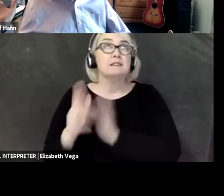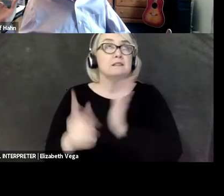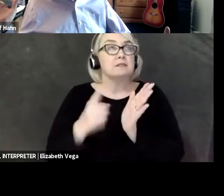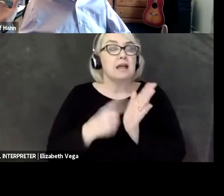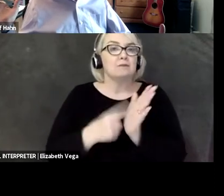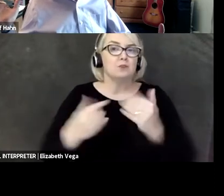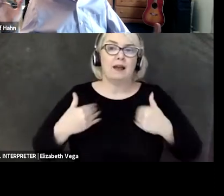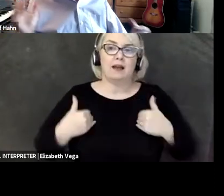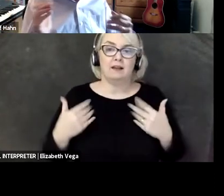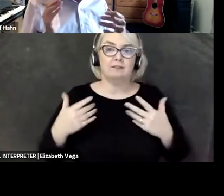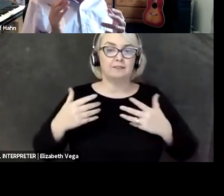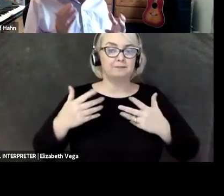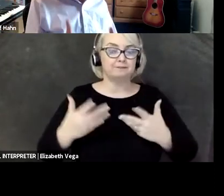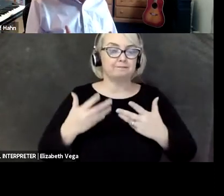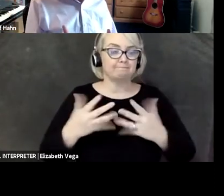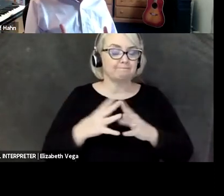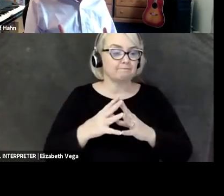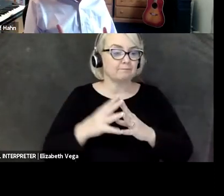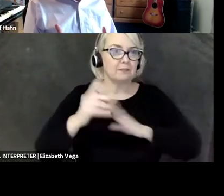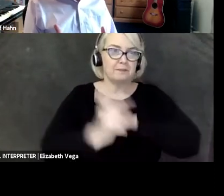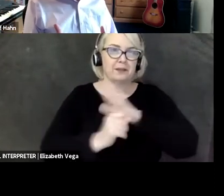there'll be periods of time where